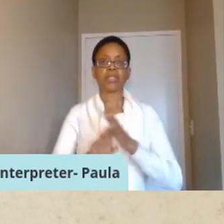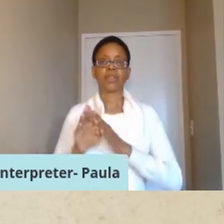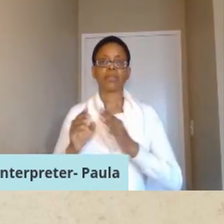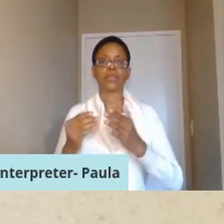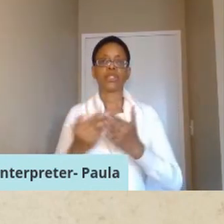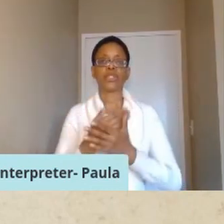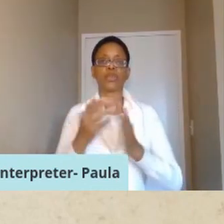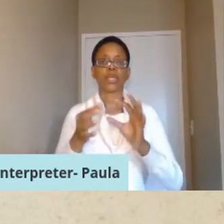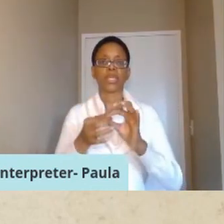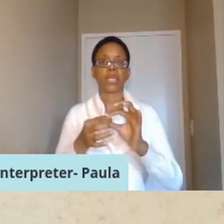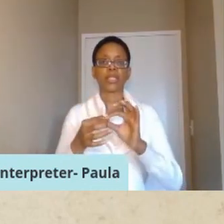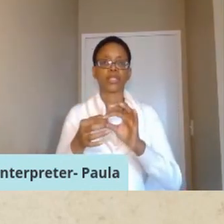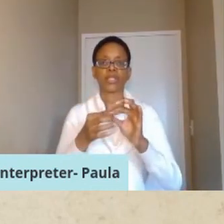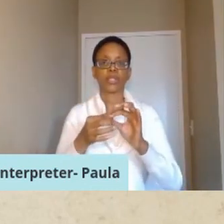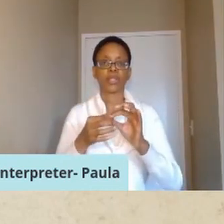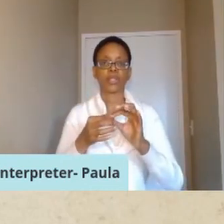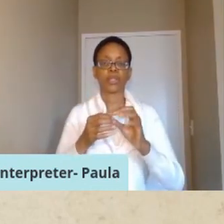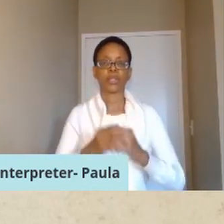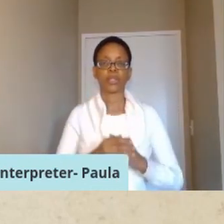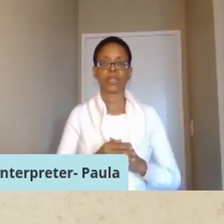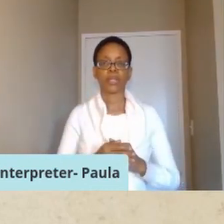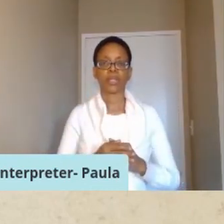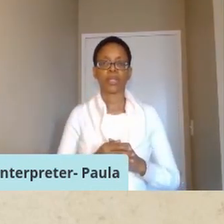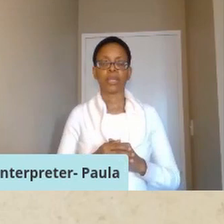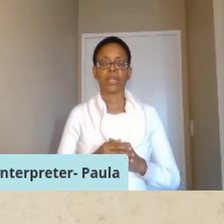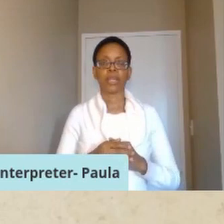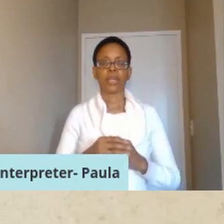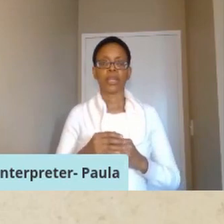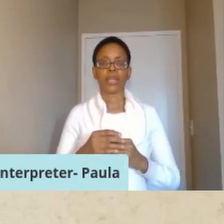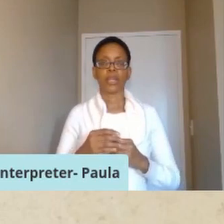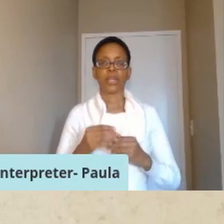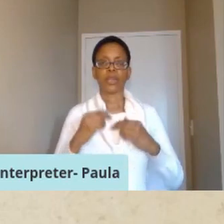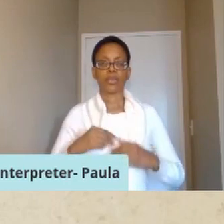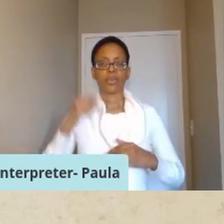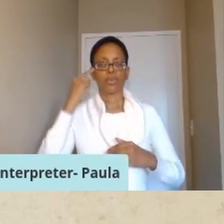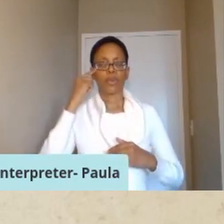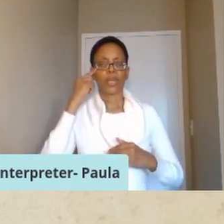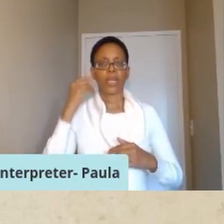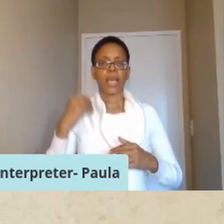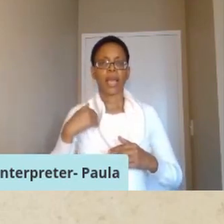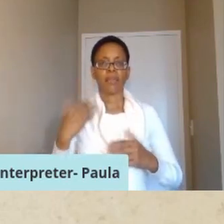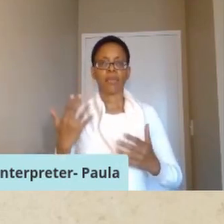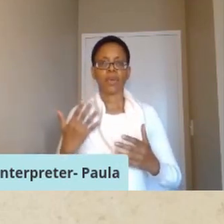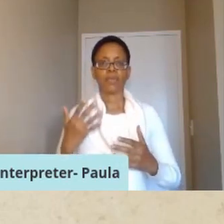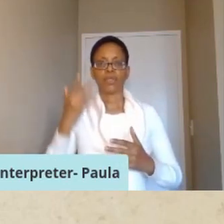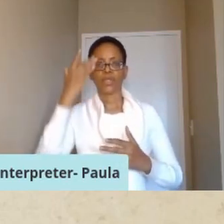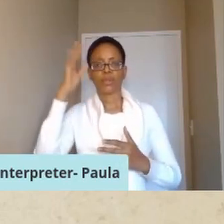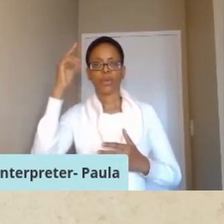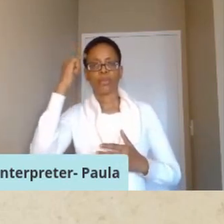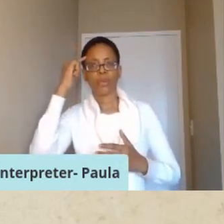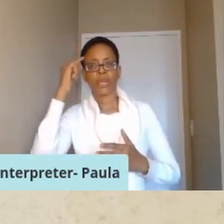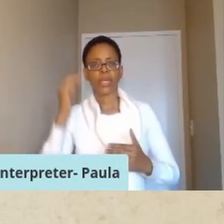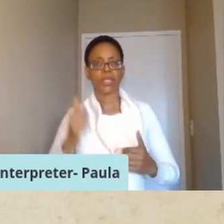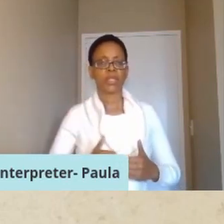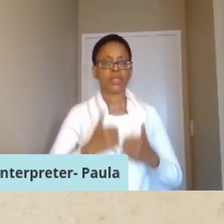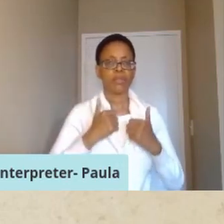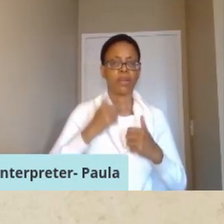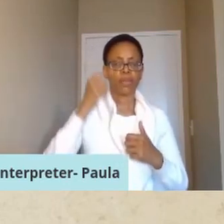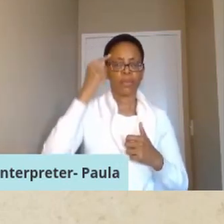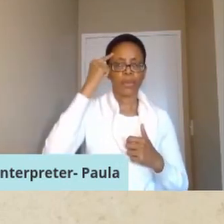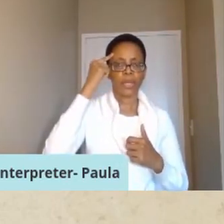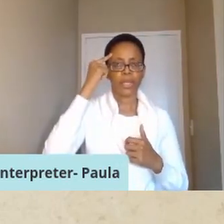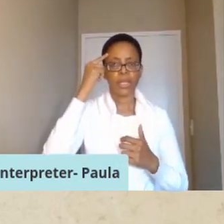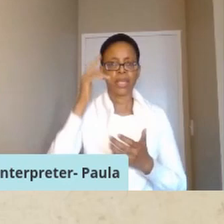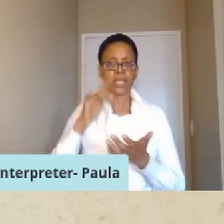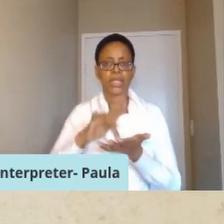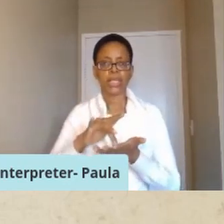brain has survival brain and also what we call smart brain, and between two there's emotional